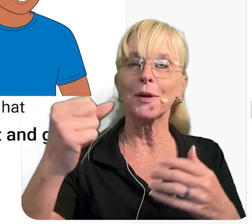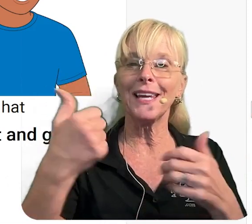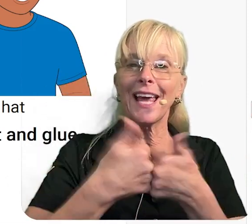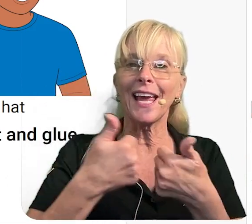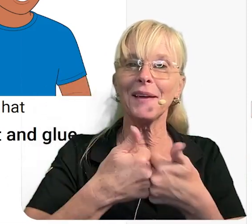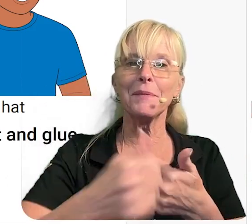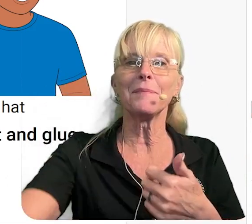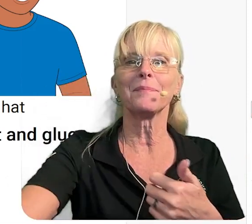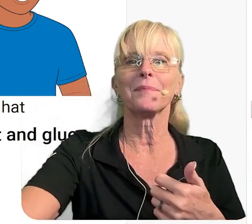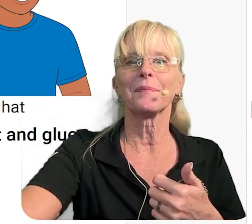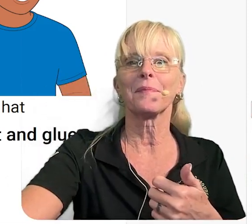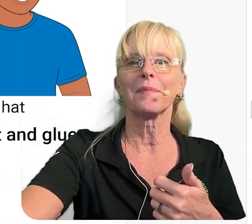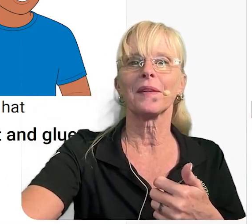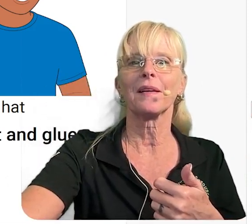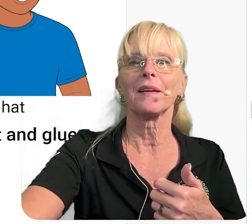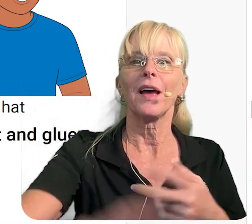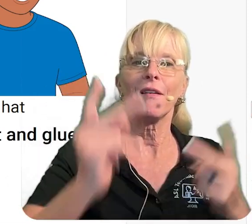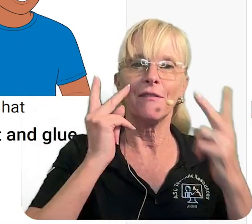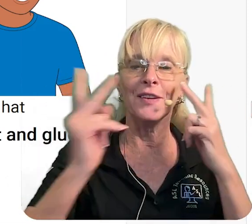memory game,